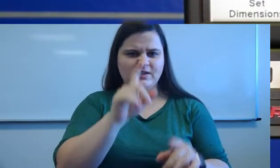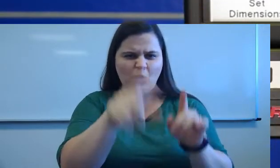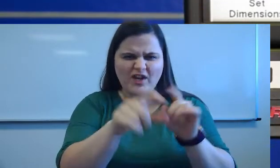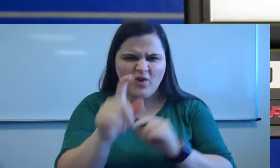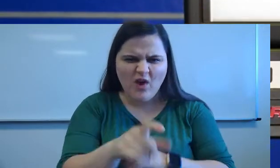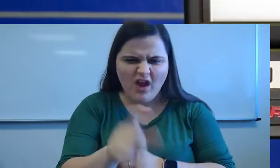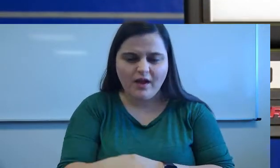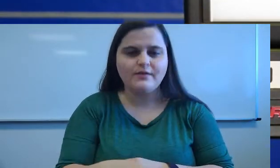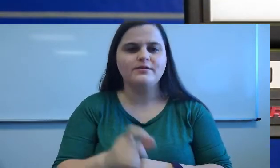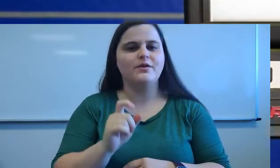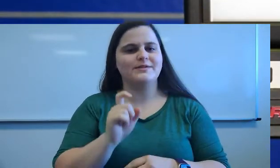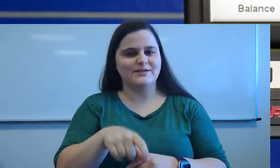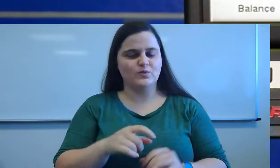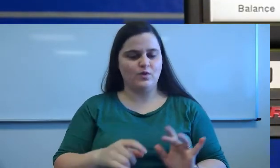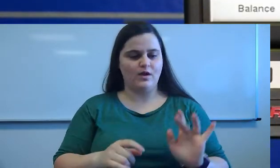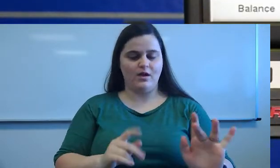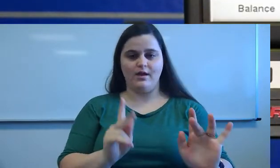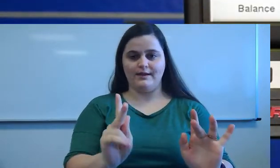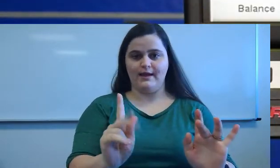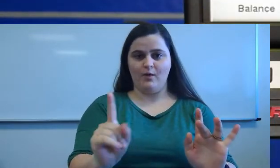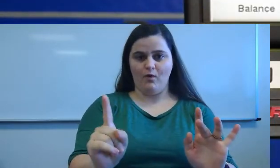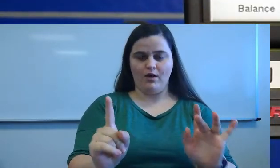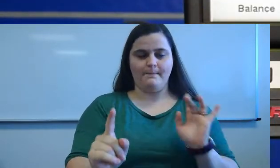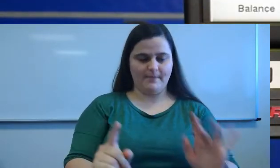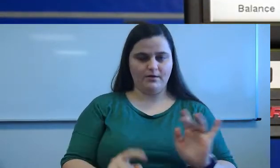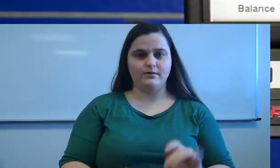set ourselves some dimensions.